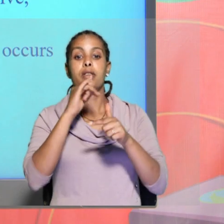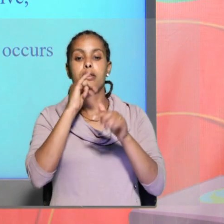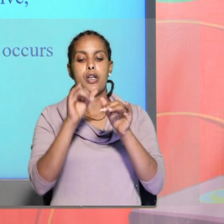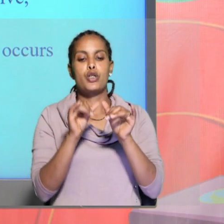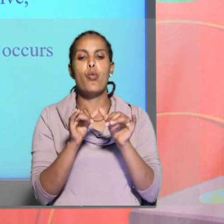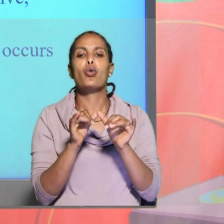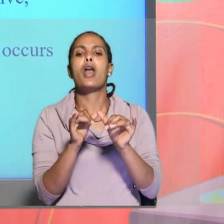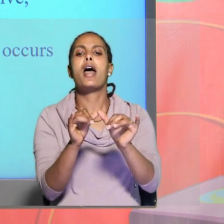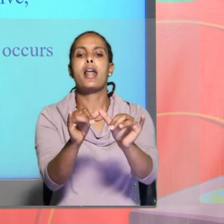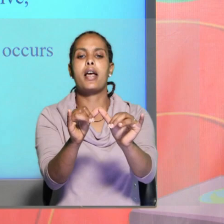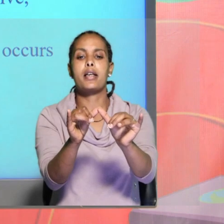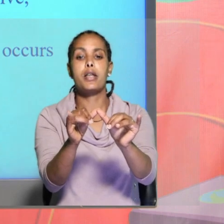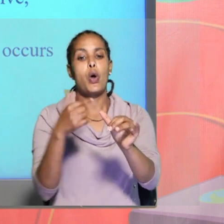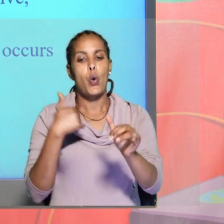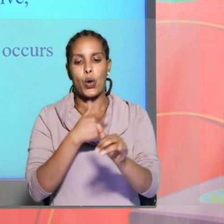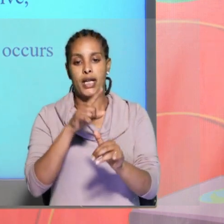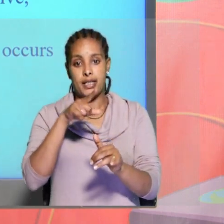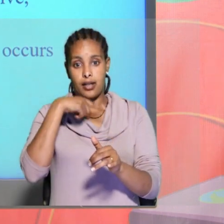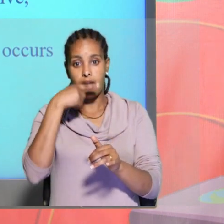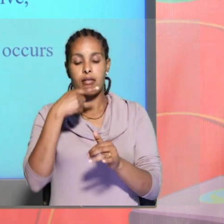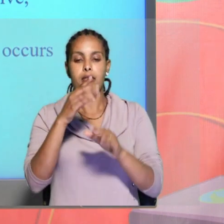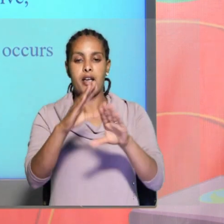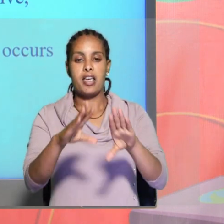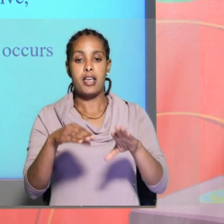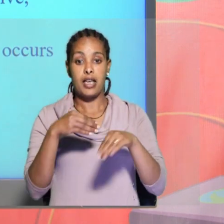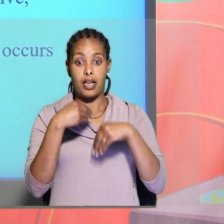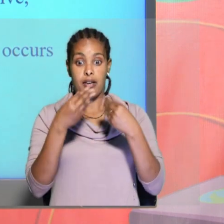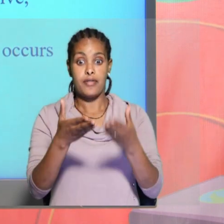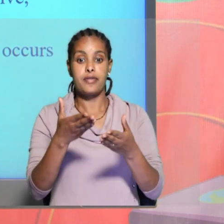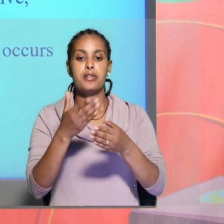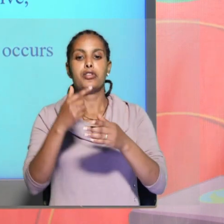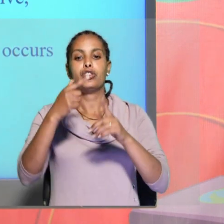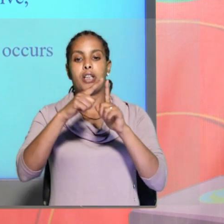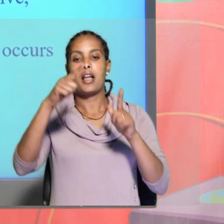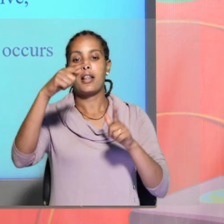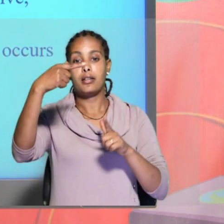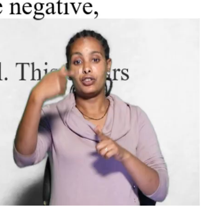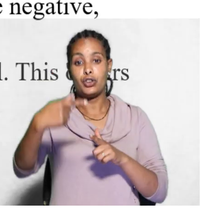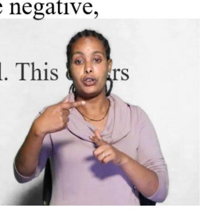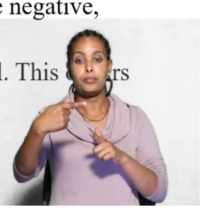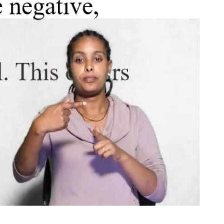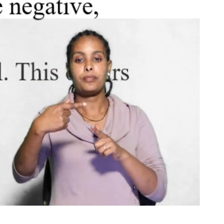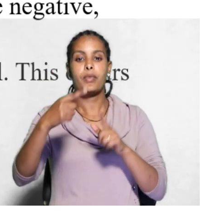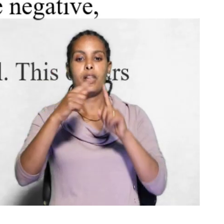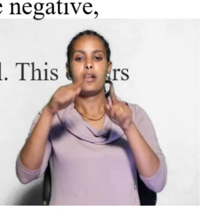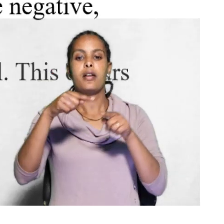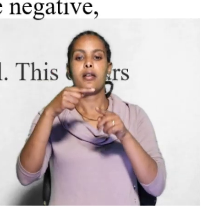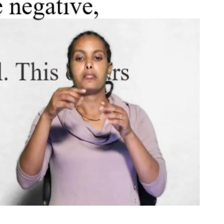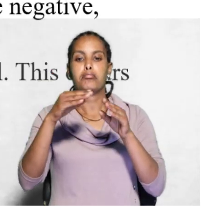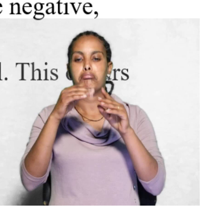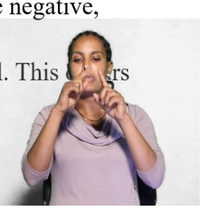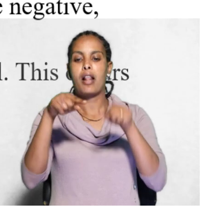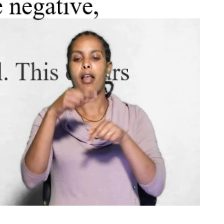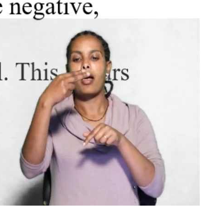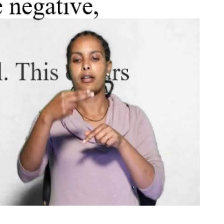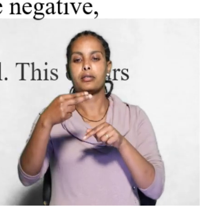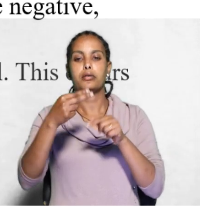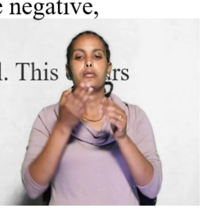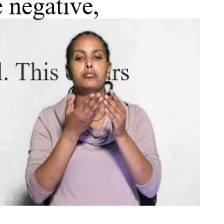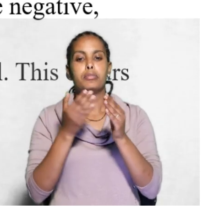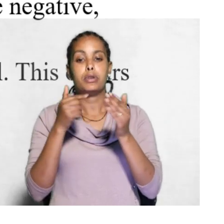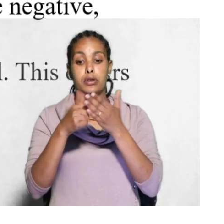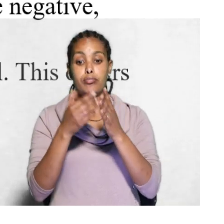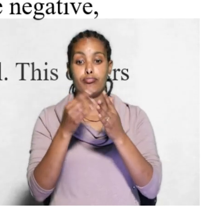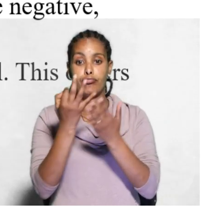is spontaneous. We said the Gibbs free energy change delta G relates delta H with entropy through this